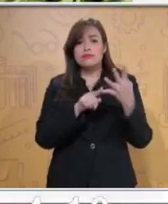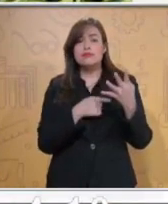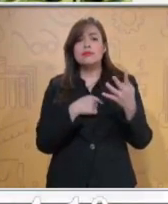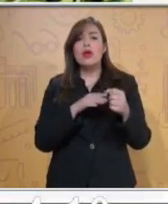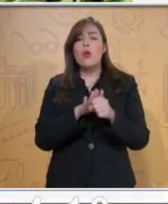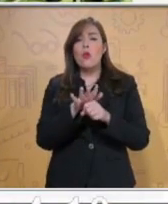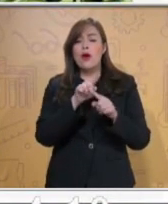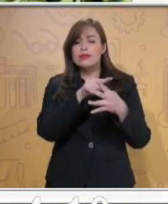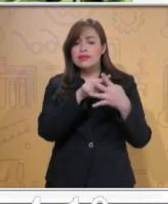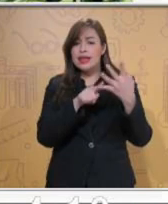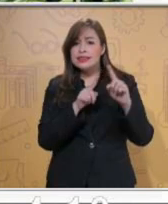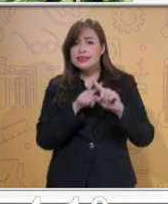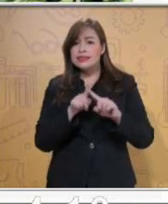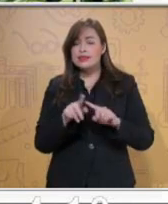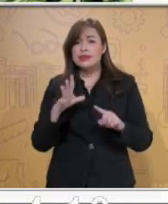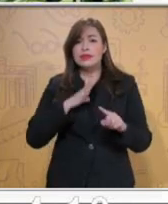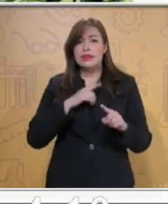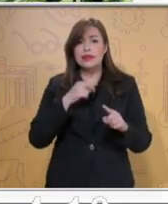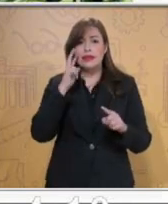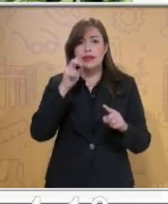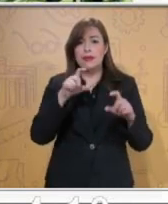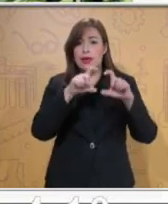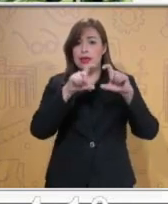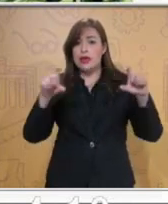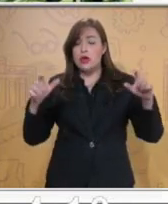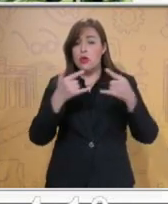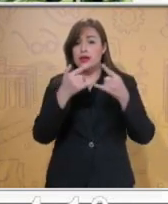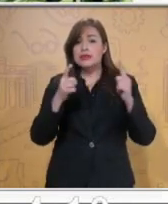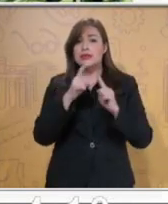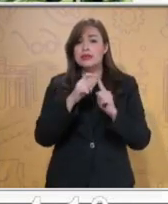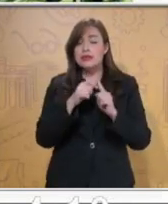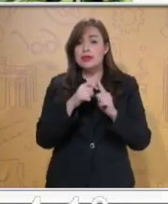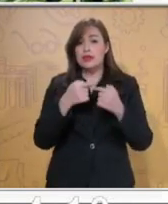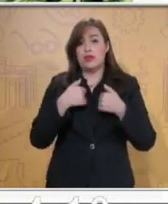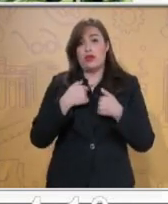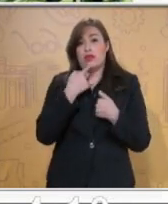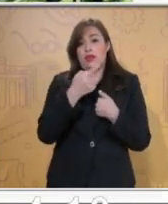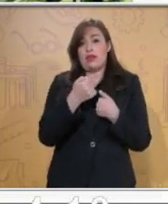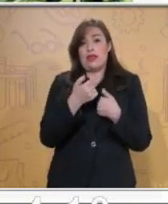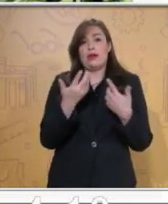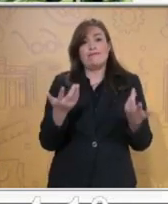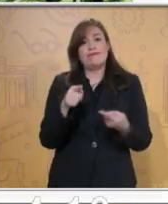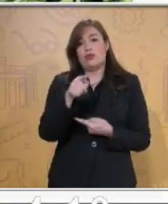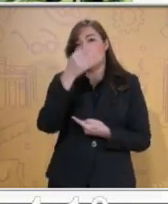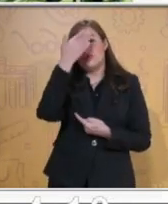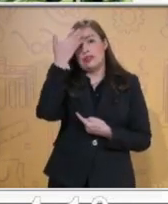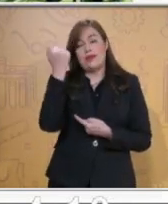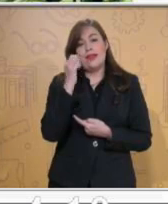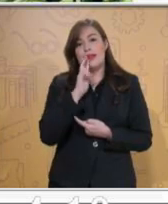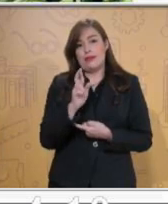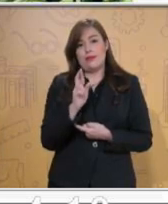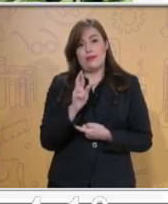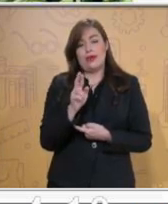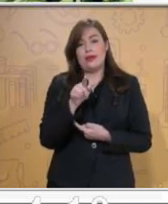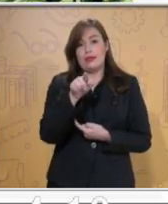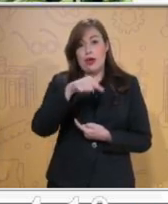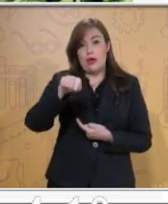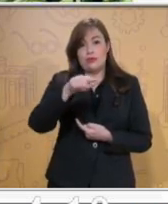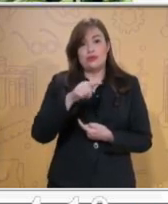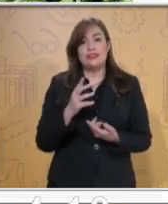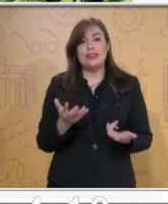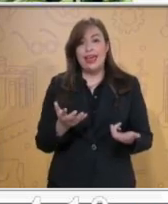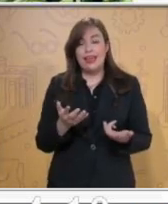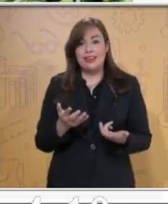or that scene? If I tell you, you are going to know the answer, but the name is Peanut,